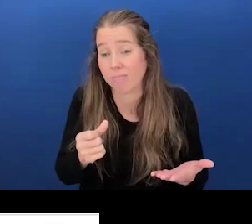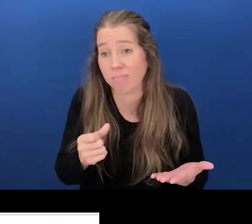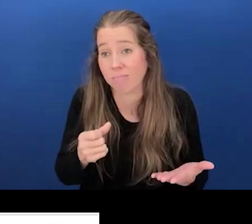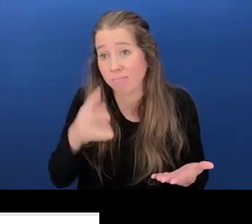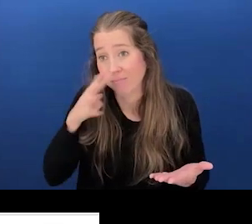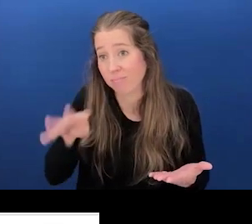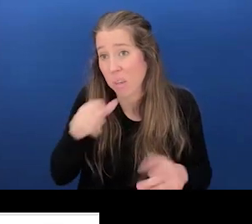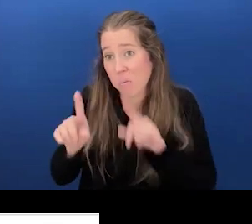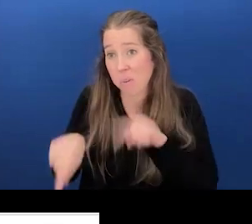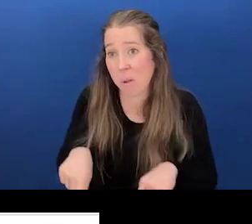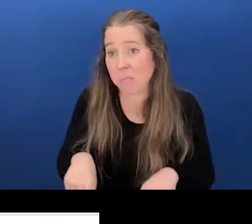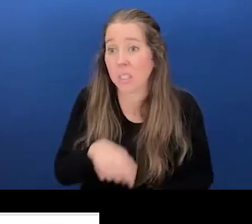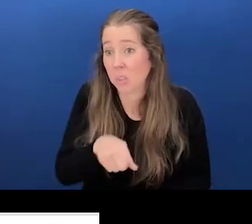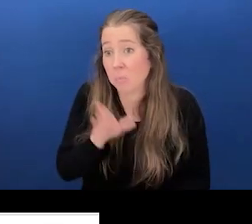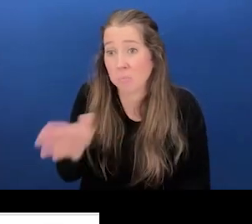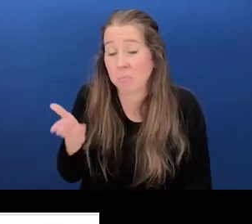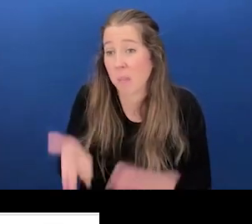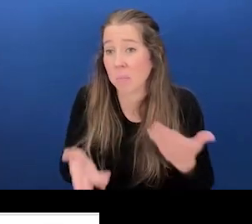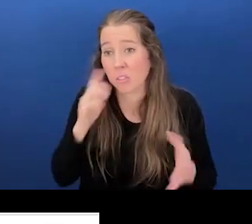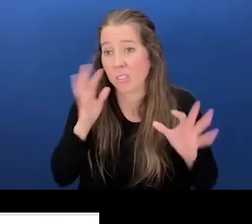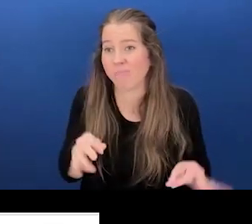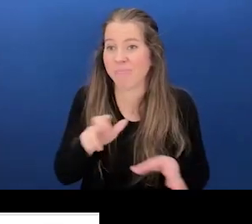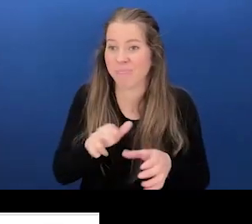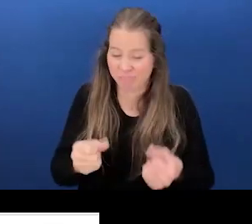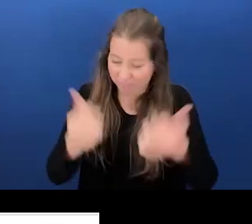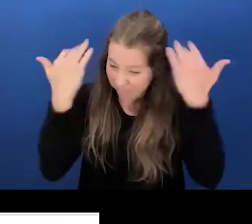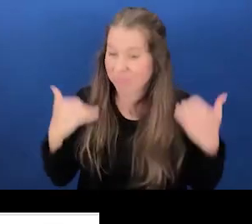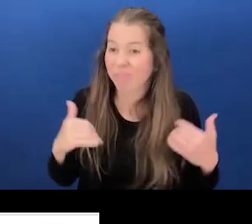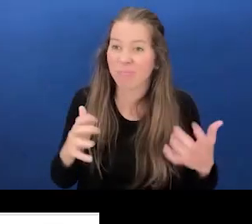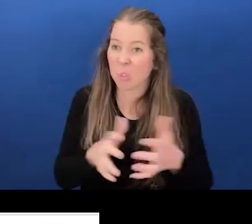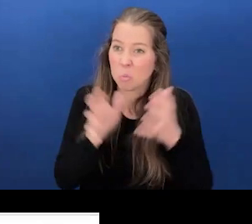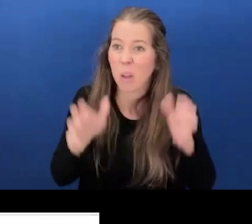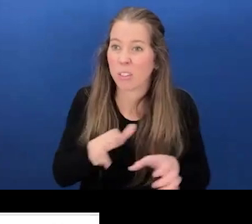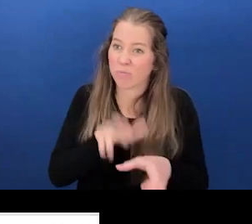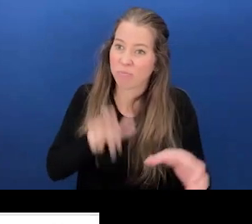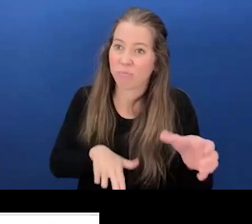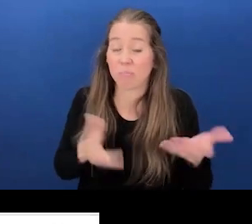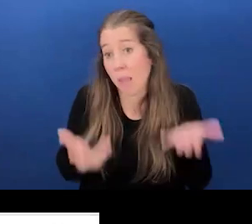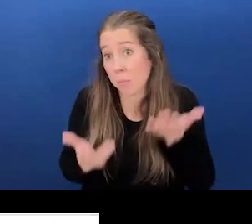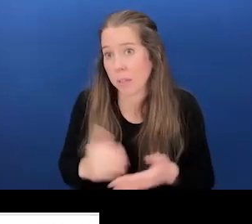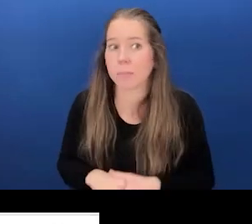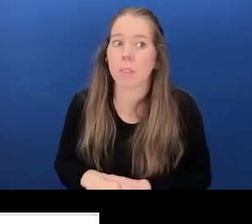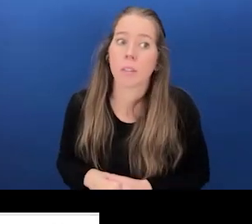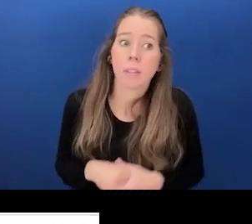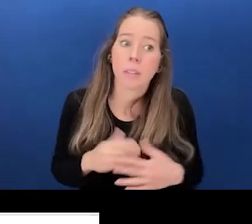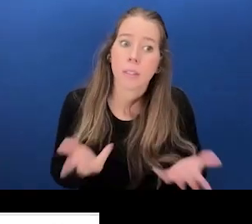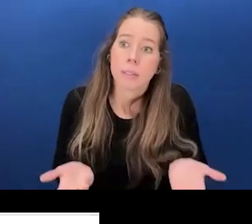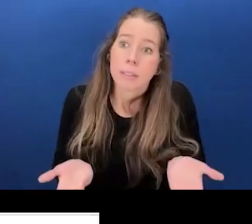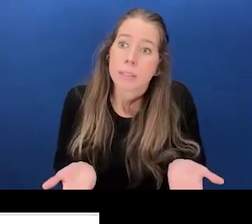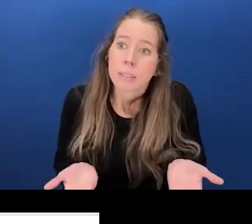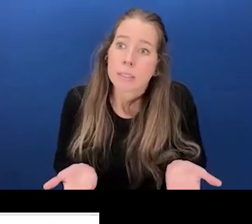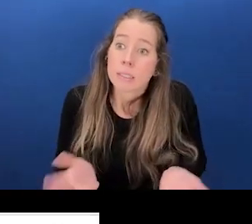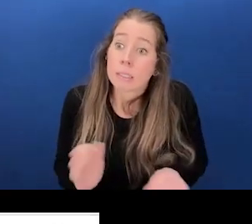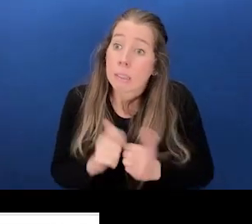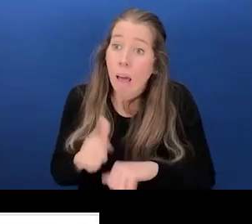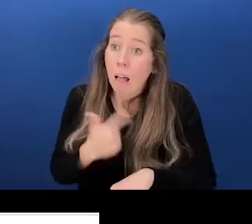reply to her. She just would have said, oh, this is too much for me. So, you know what? How long did it take